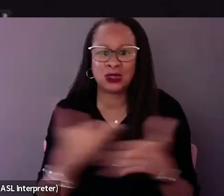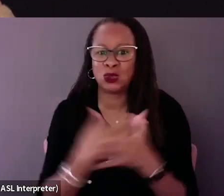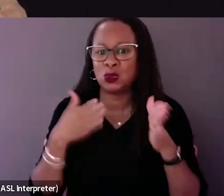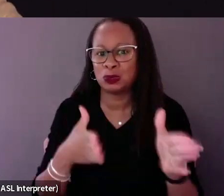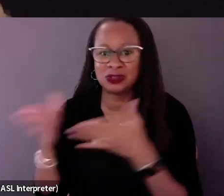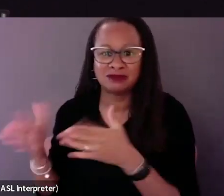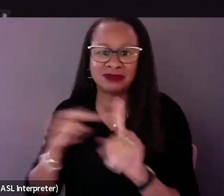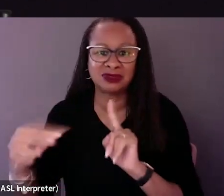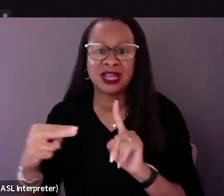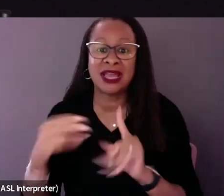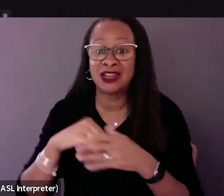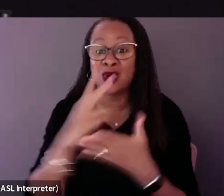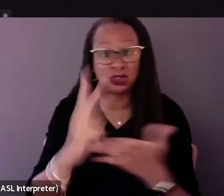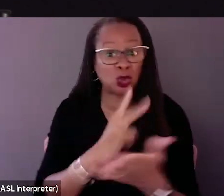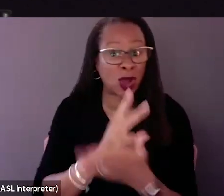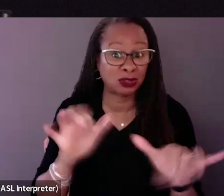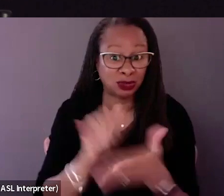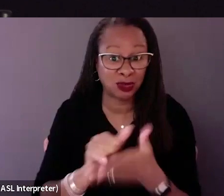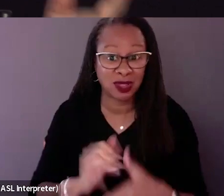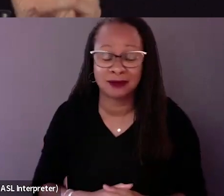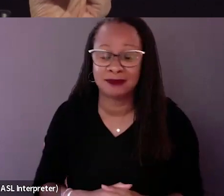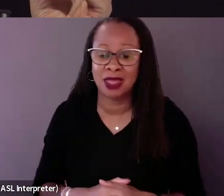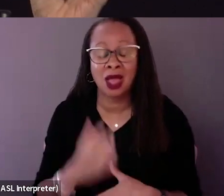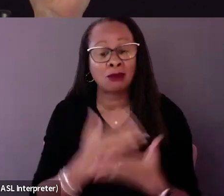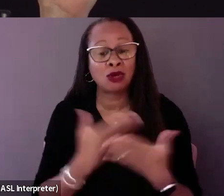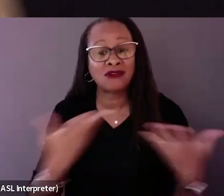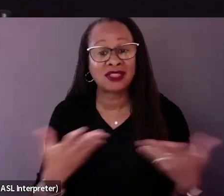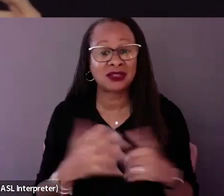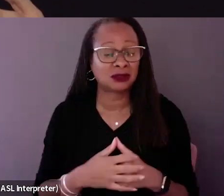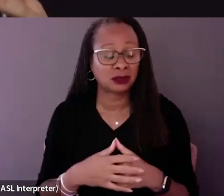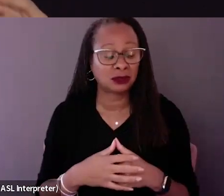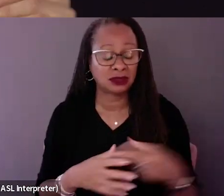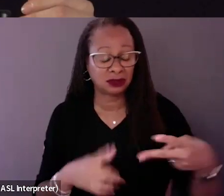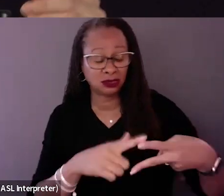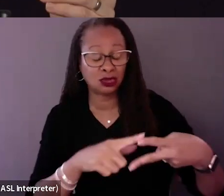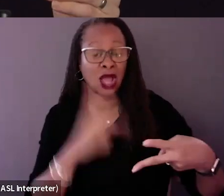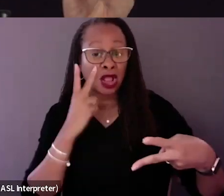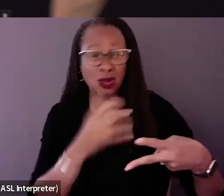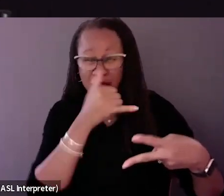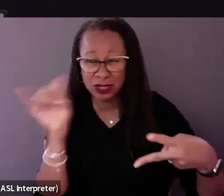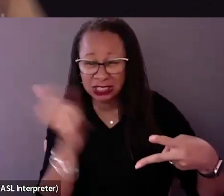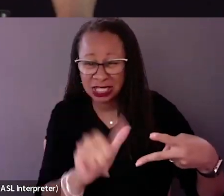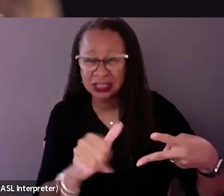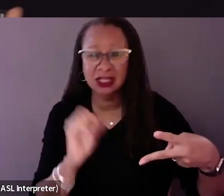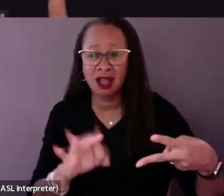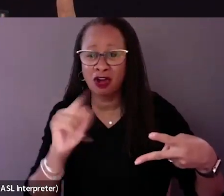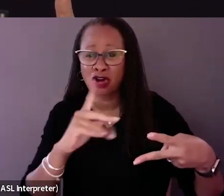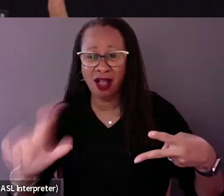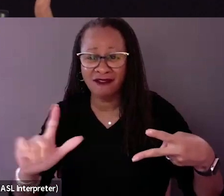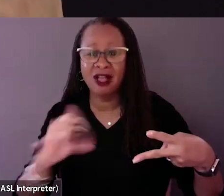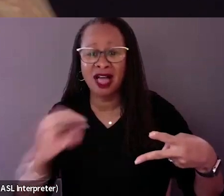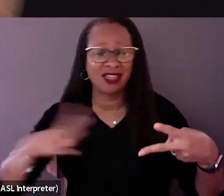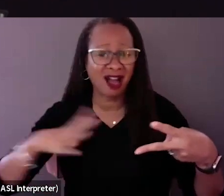2 hours. And so I think part of these two things work hand in hand. It's looking at the ridiculousness of the archival and the